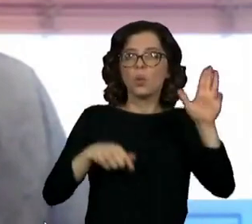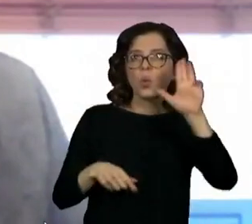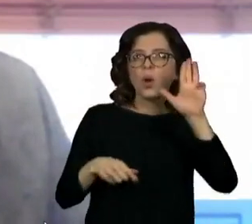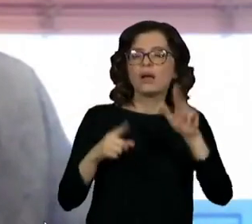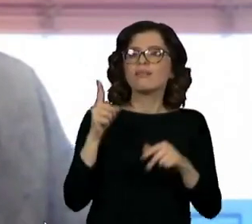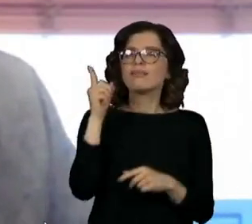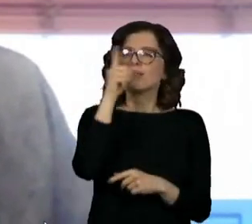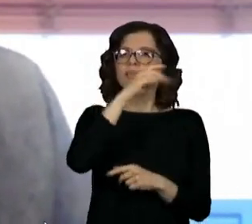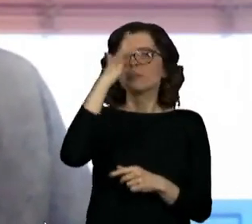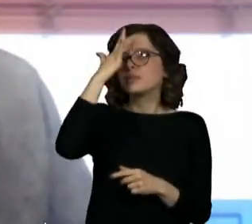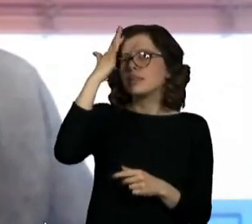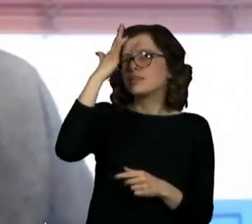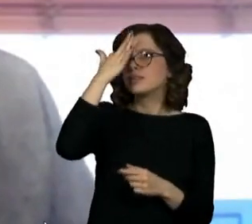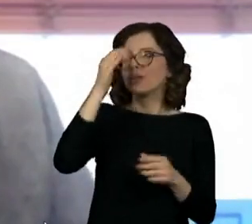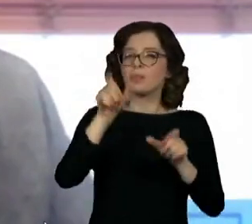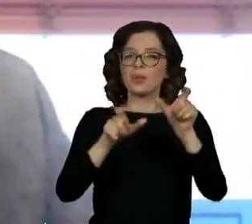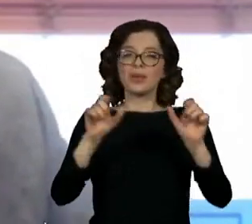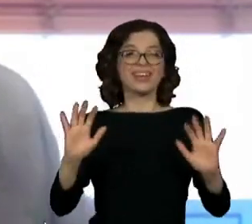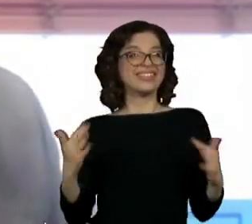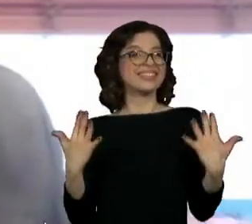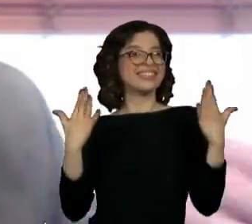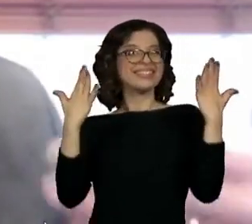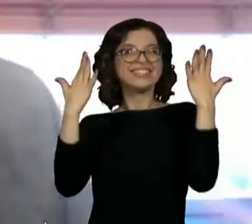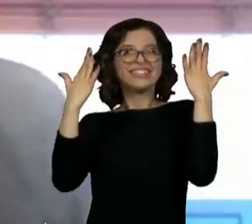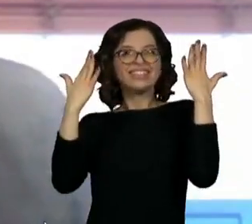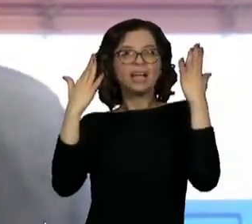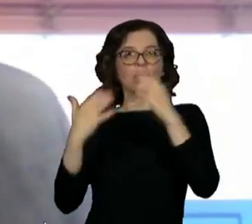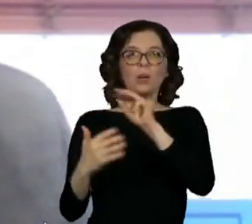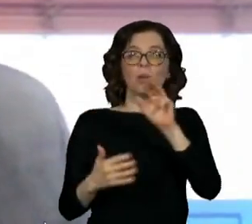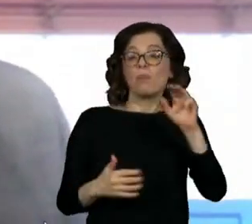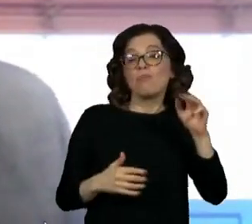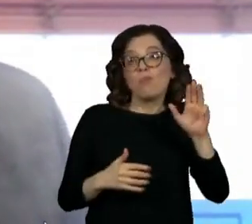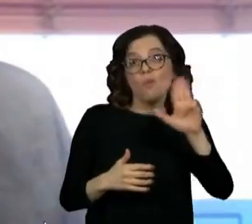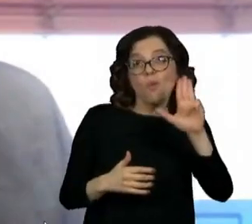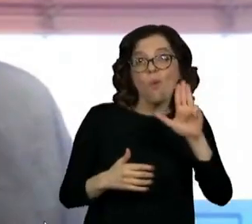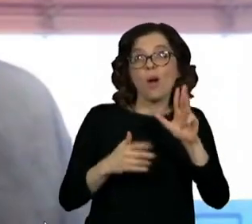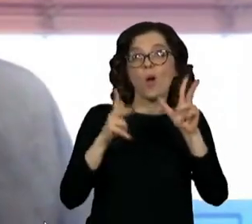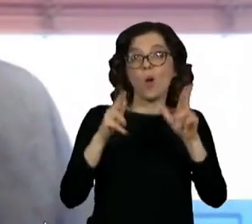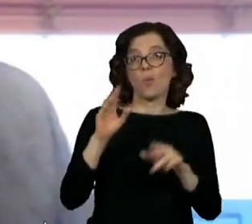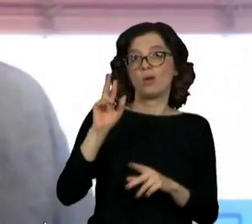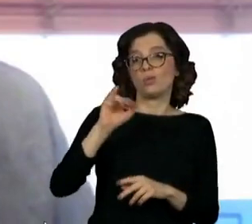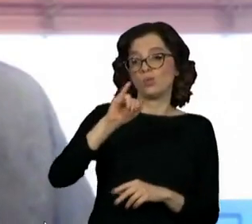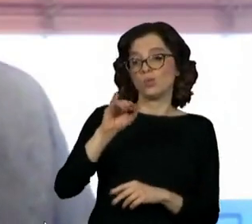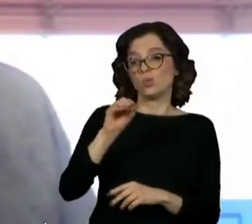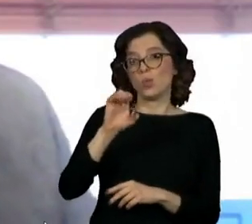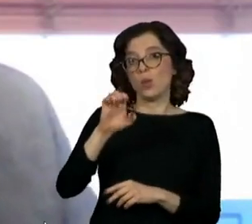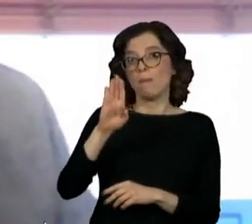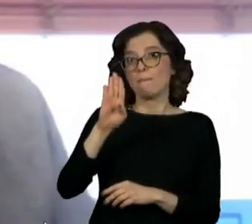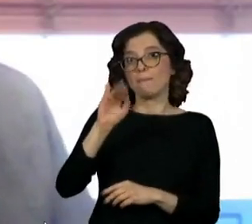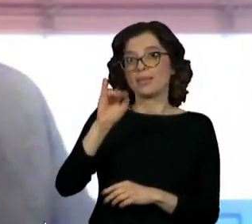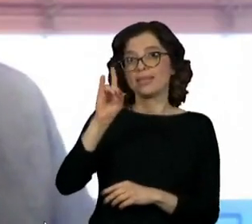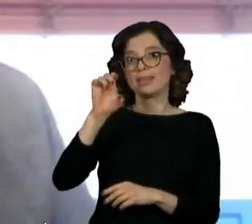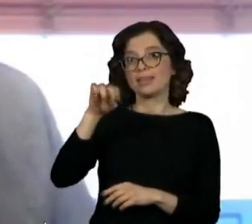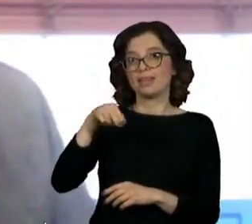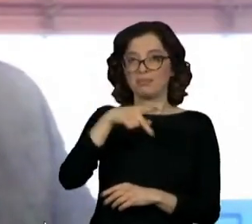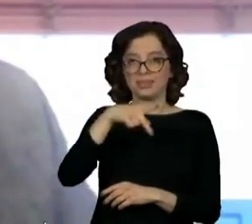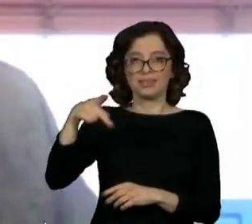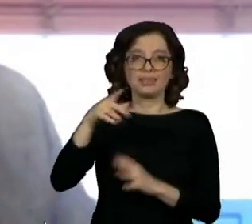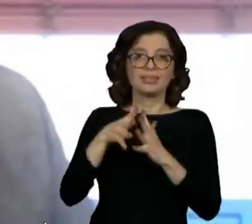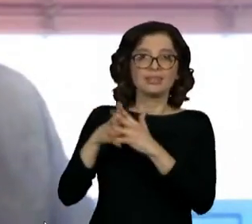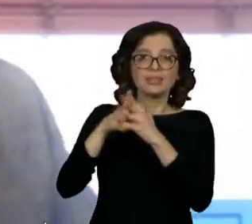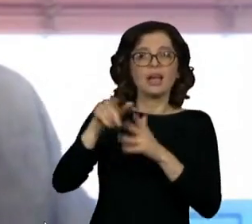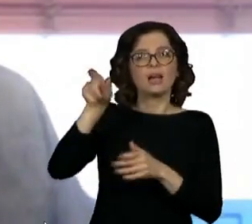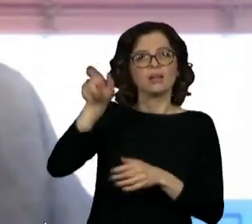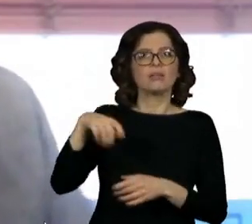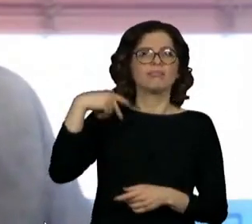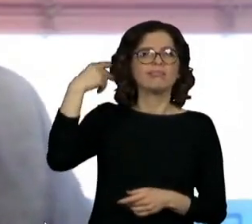to be terribly happy under Lula. I mean, we've experienced this with Biden. Biden is a